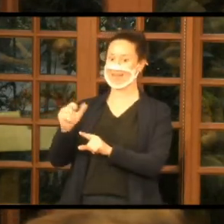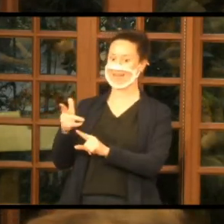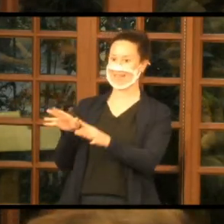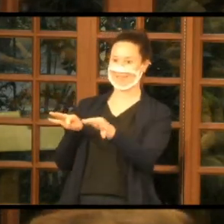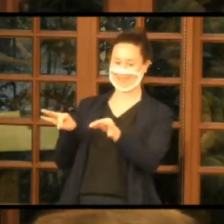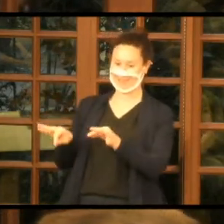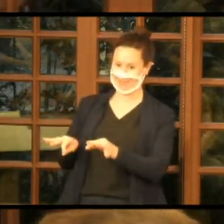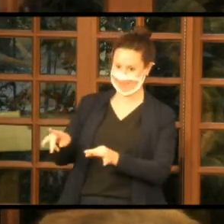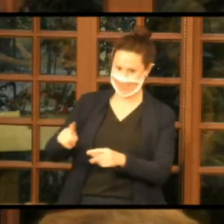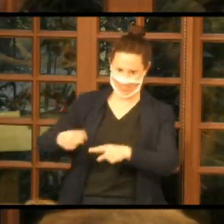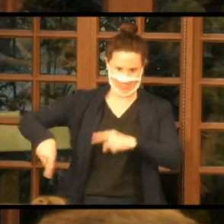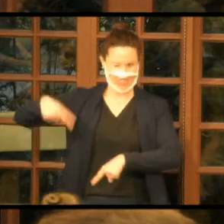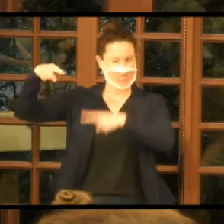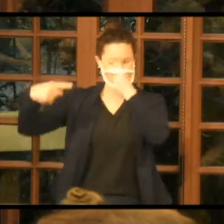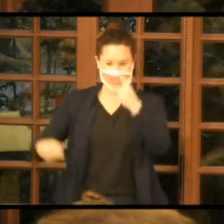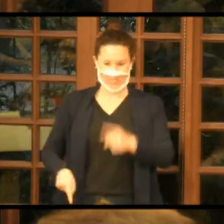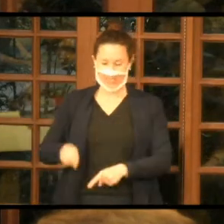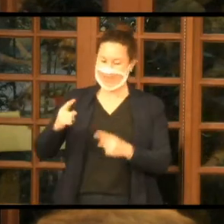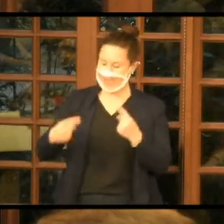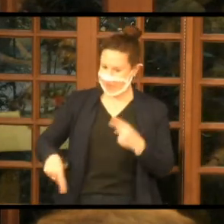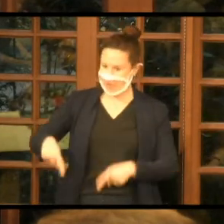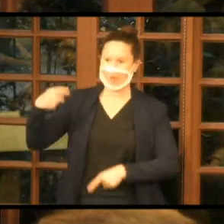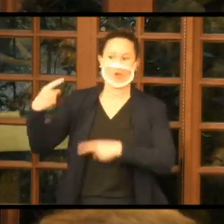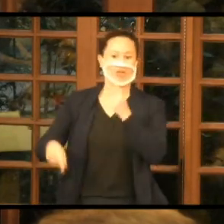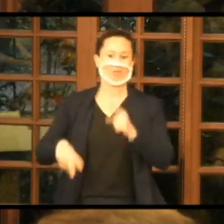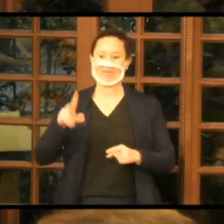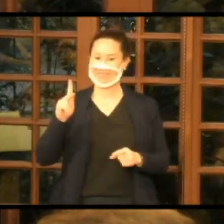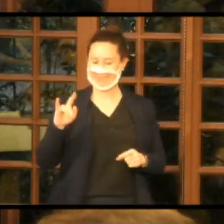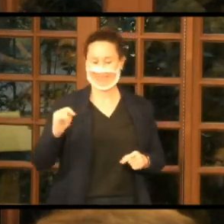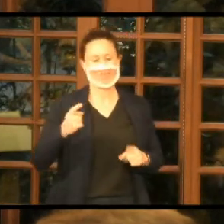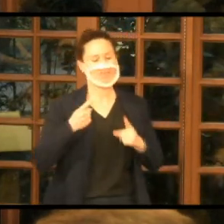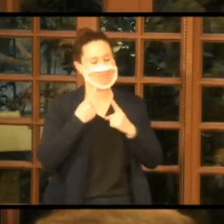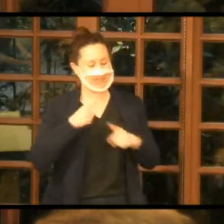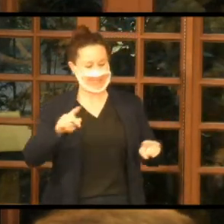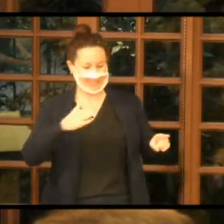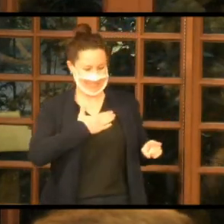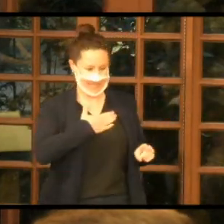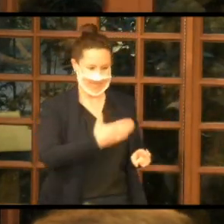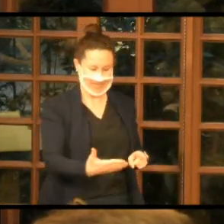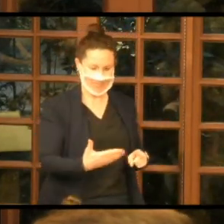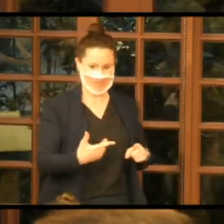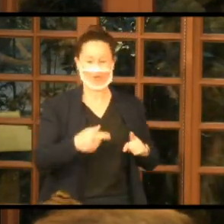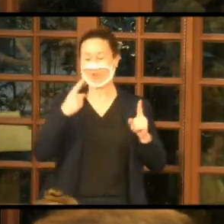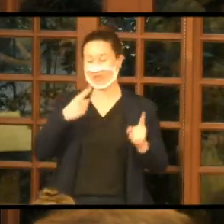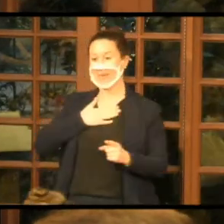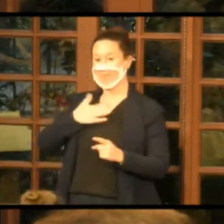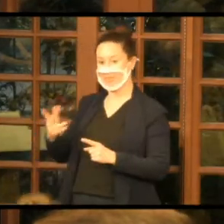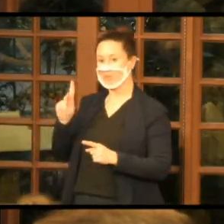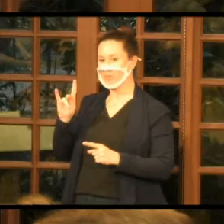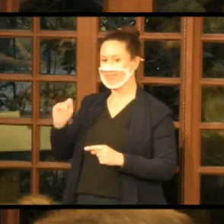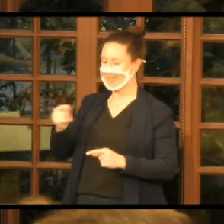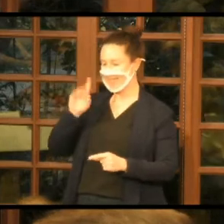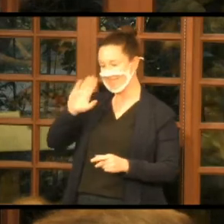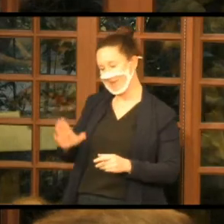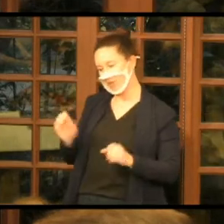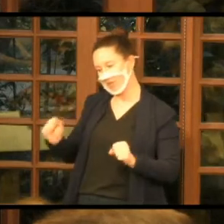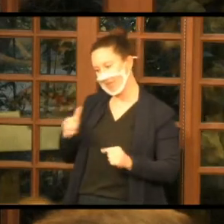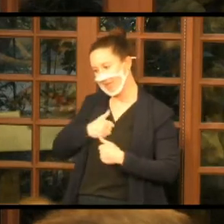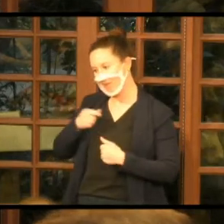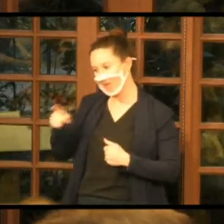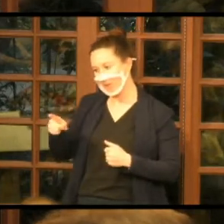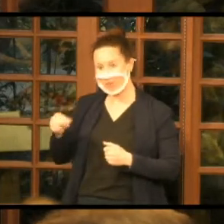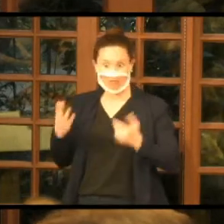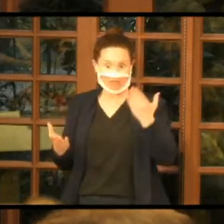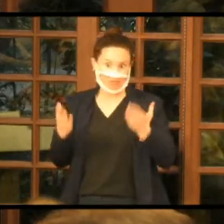during that argument that Kit had pried it out of Lizelle that she did not and could never love Kit. "Or maybe anyone, really," she'd